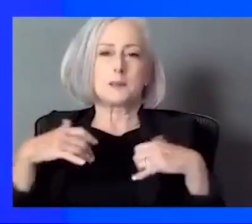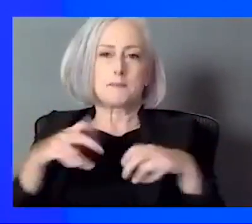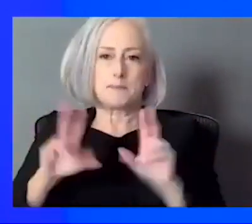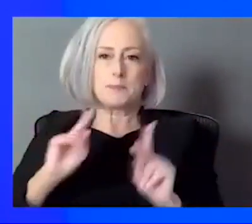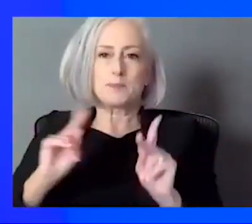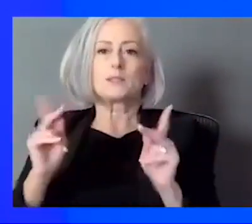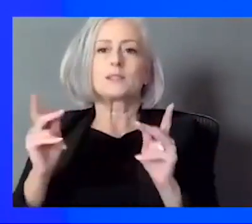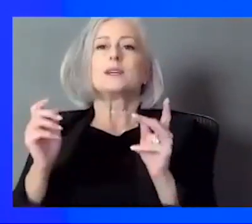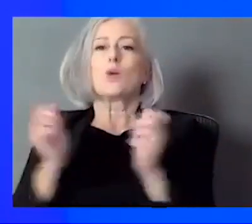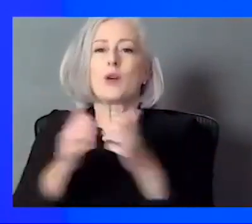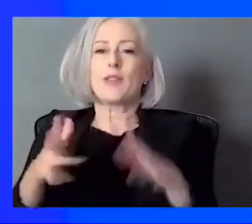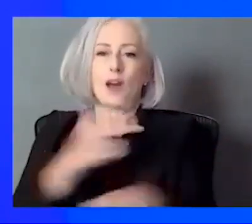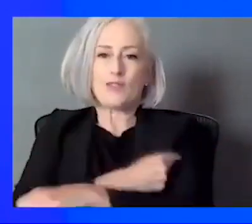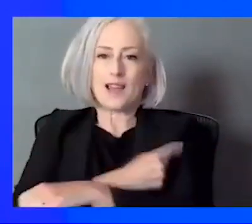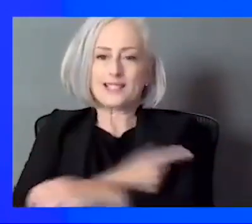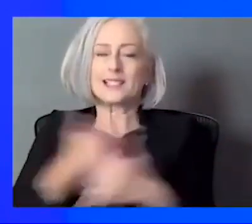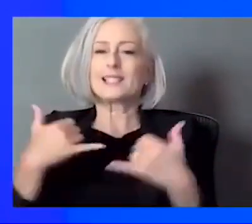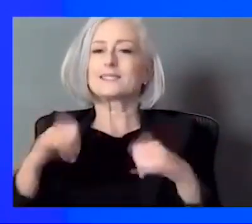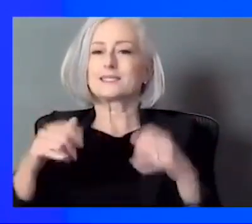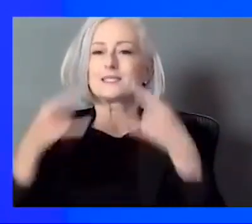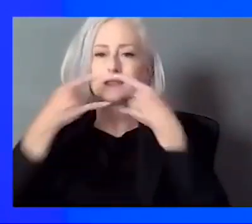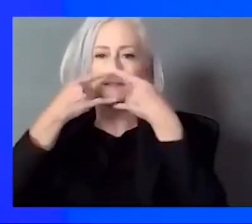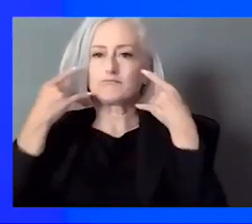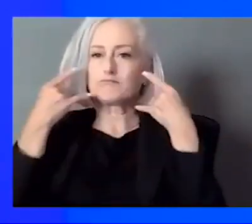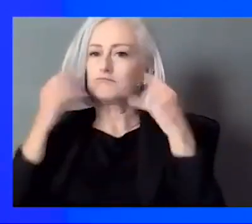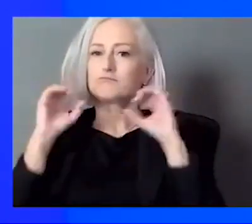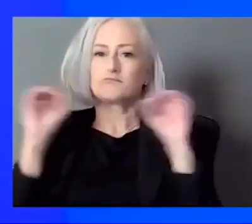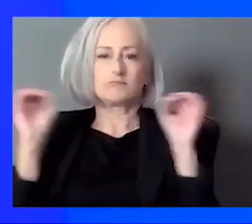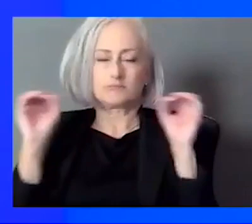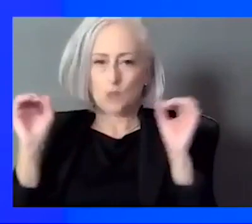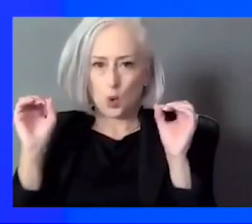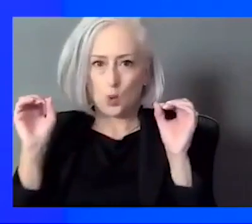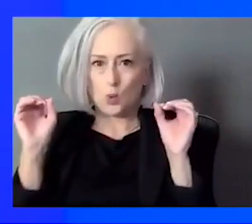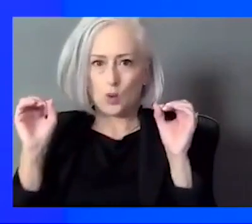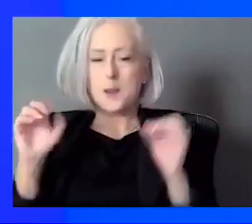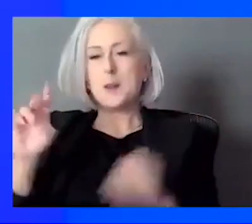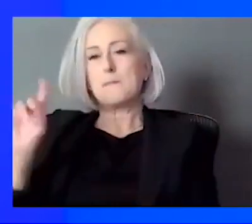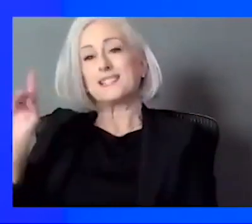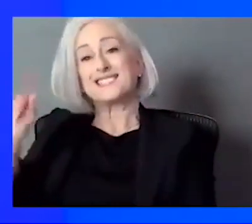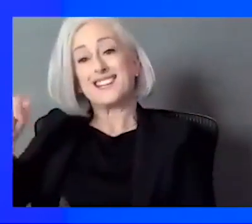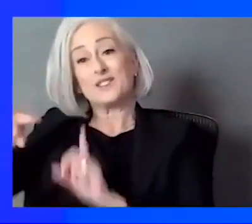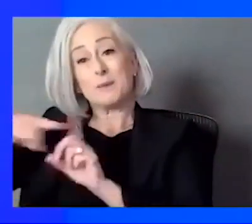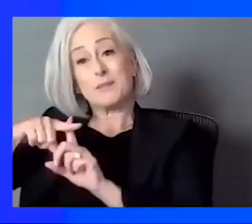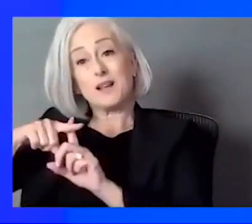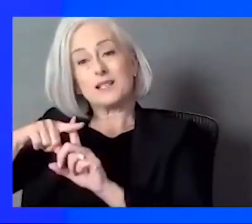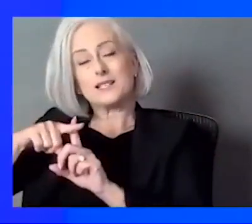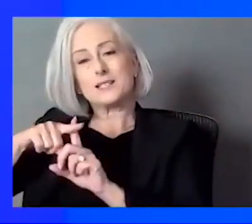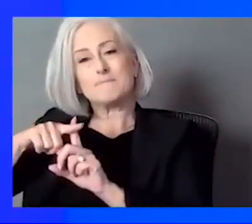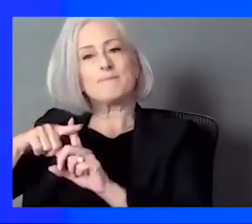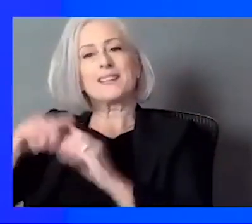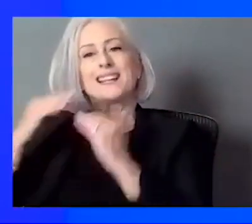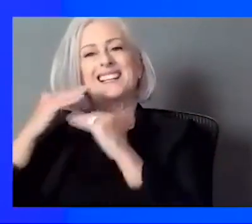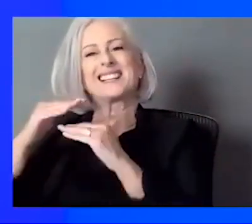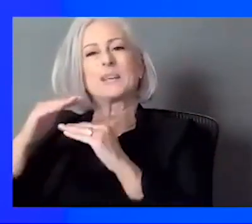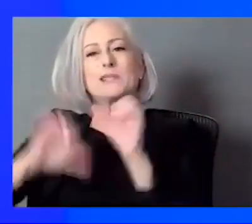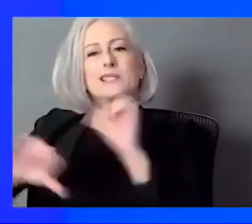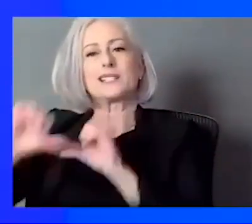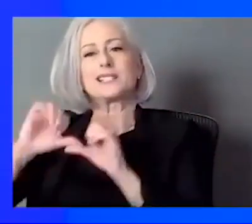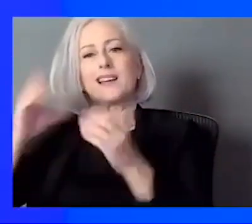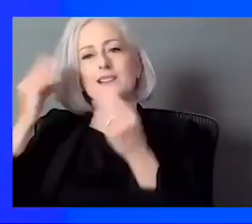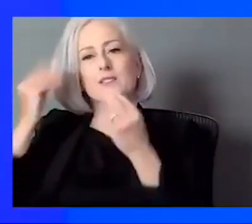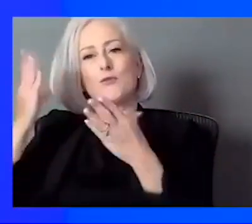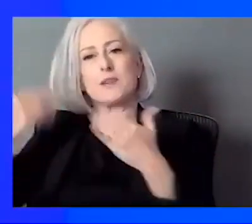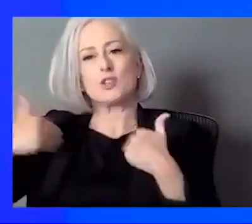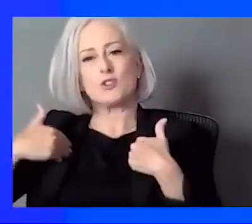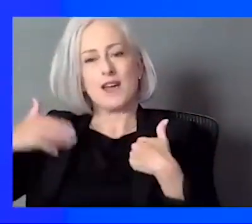of Delta as well. But as far as Delta Plus, there really isn't much science or information about that. We'll kind of keep everybody updated. But I do anticipate,